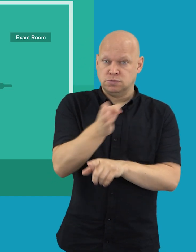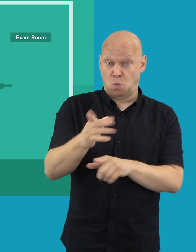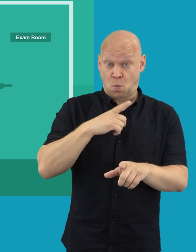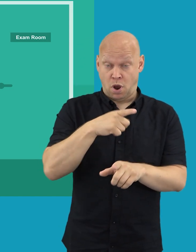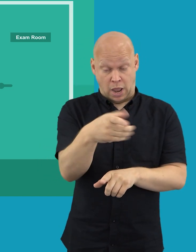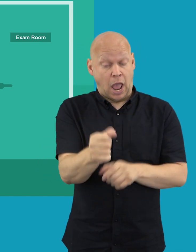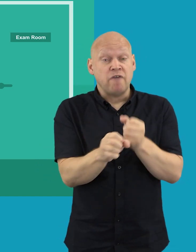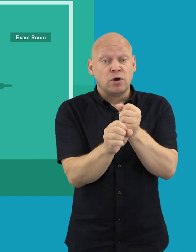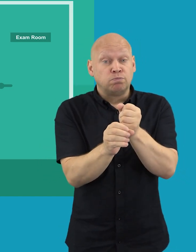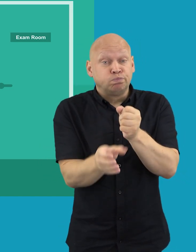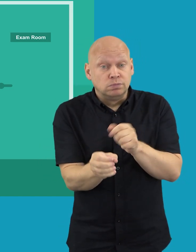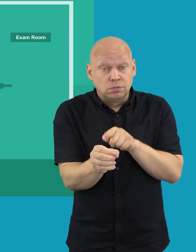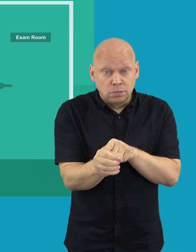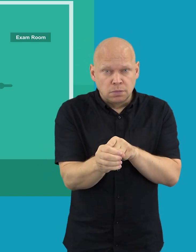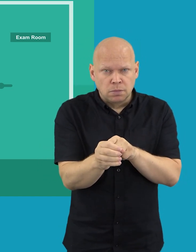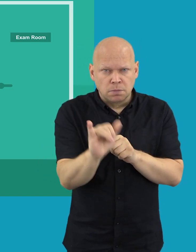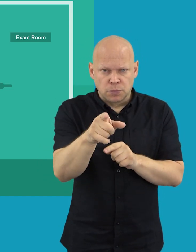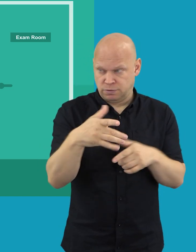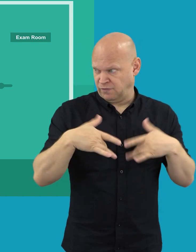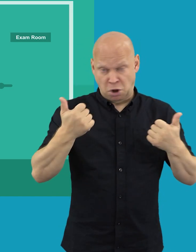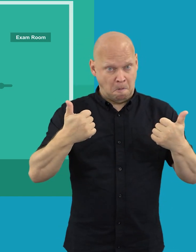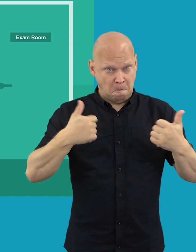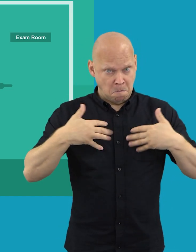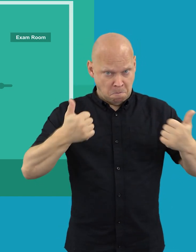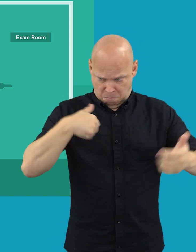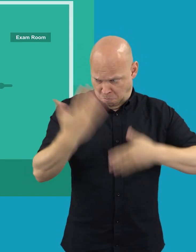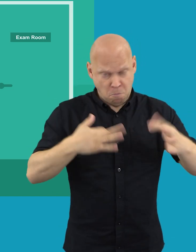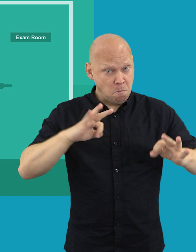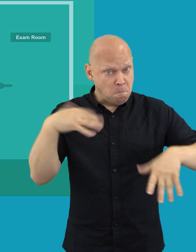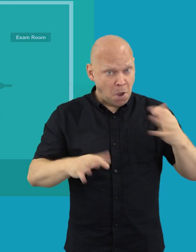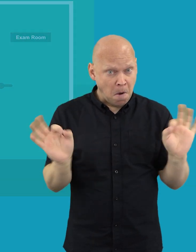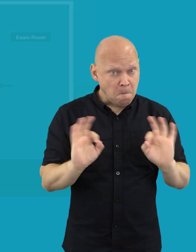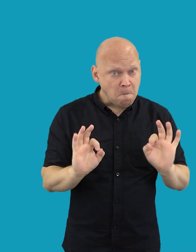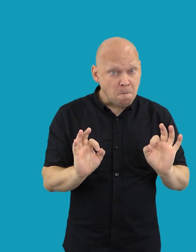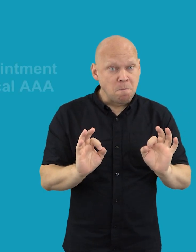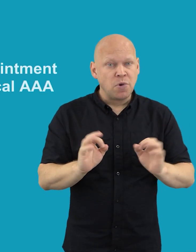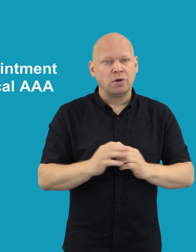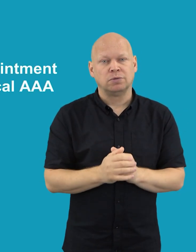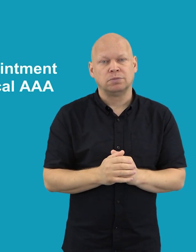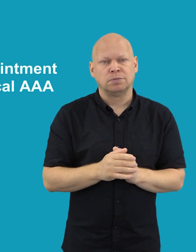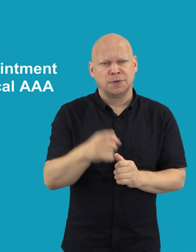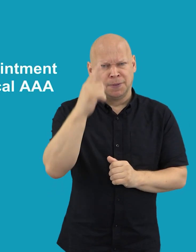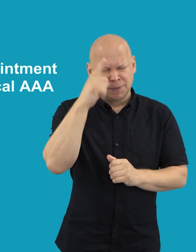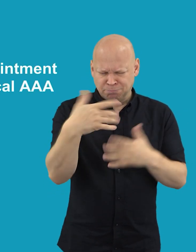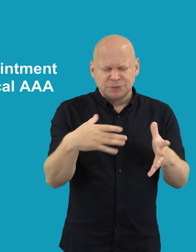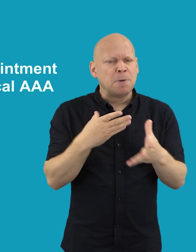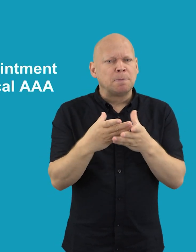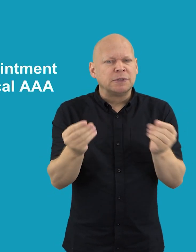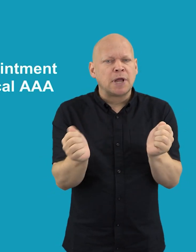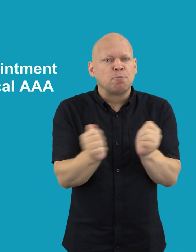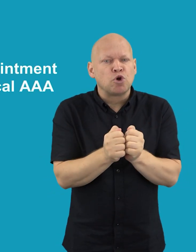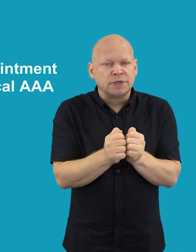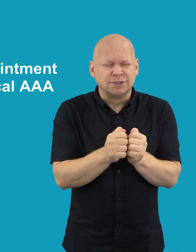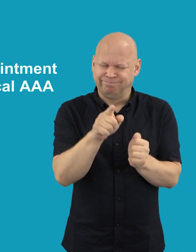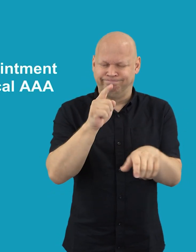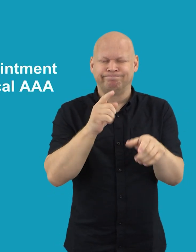even if you have an aneurysm, you may feel completely healthy with no symptoms or pain. If you think you've missed your appointment, speak